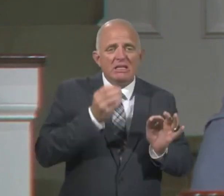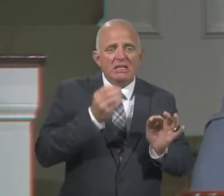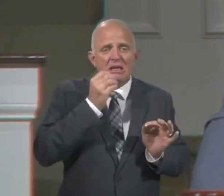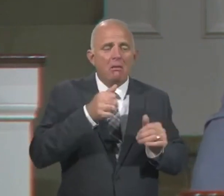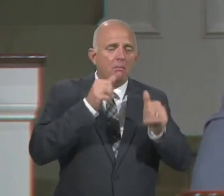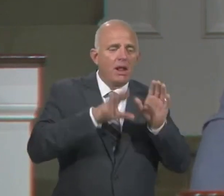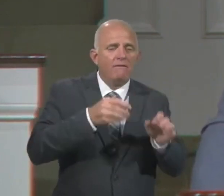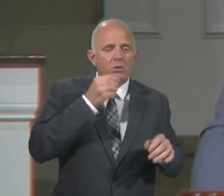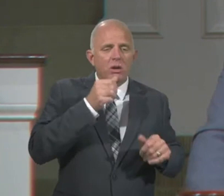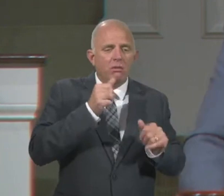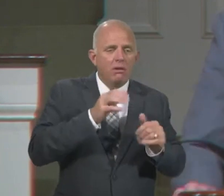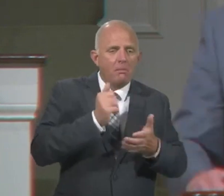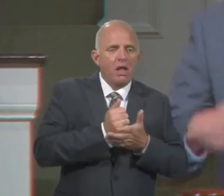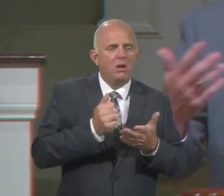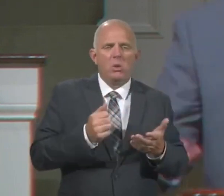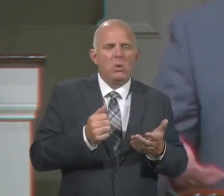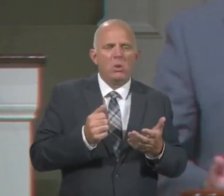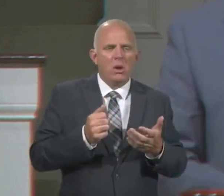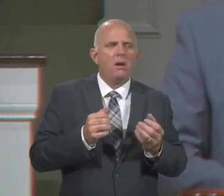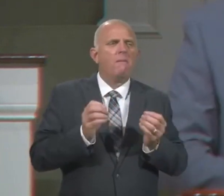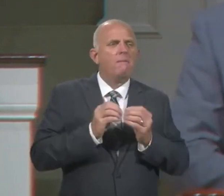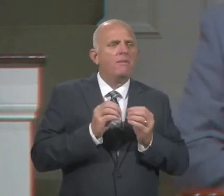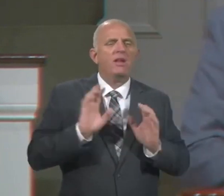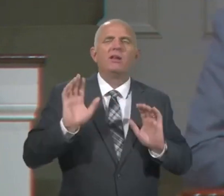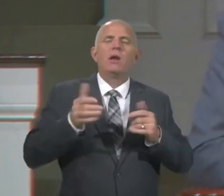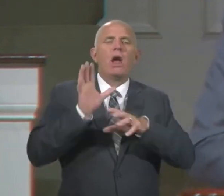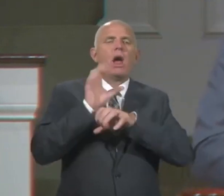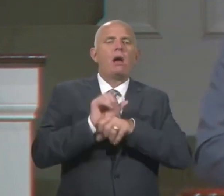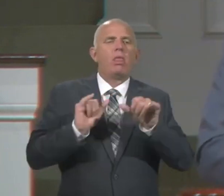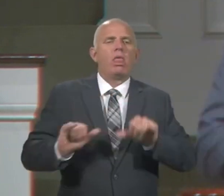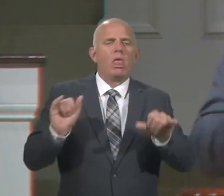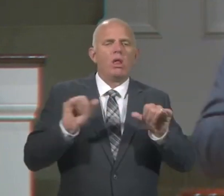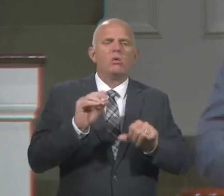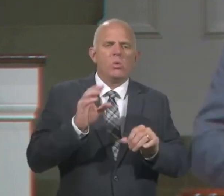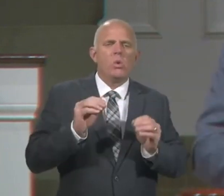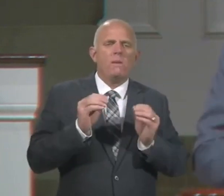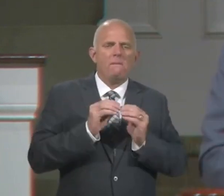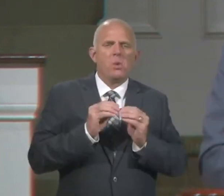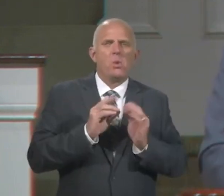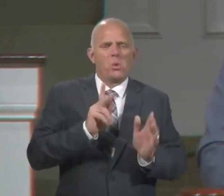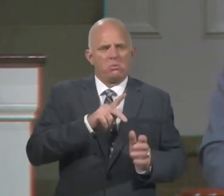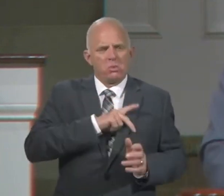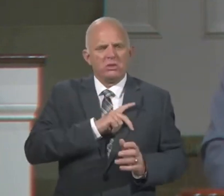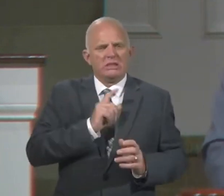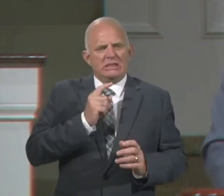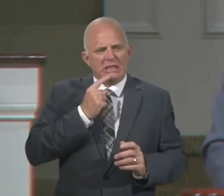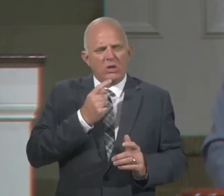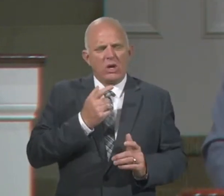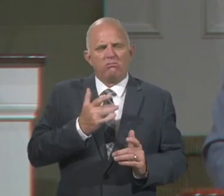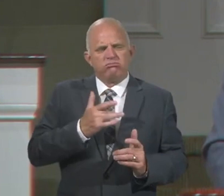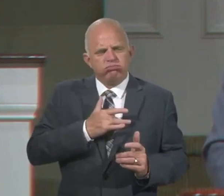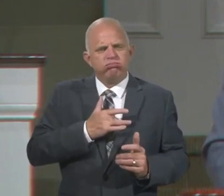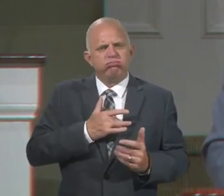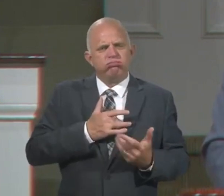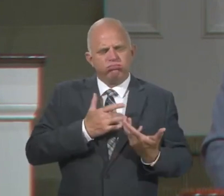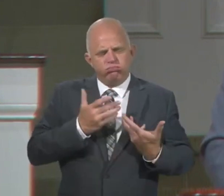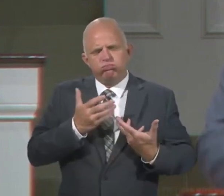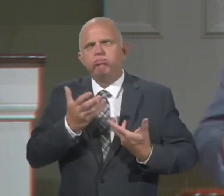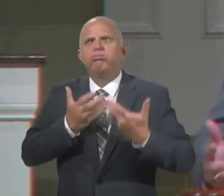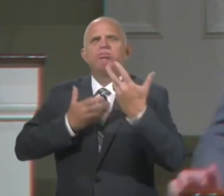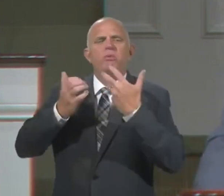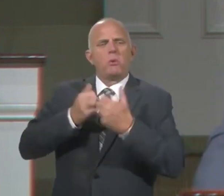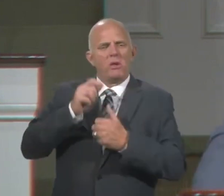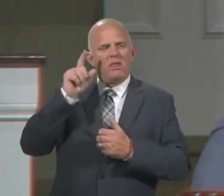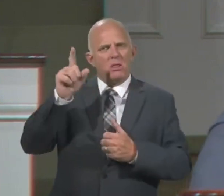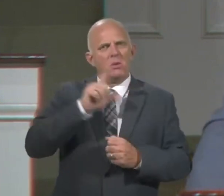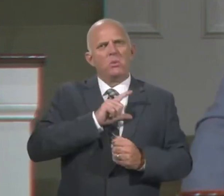not be a prayer out of ritual, but they be out of a sincere heart asking and talking to the Lord. I want to